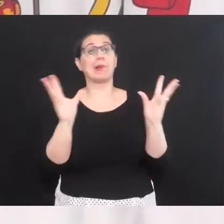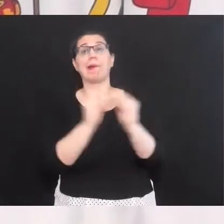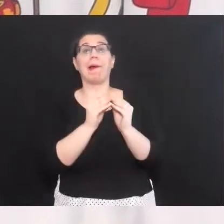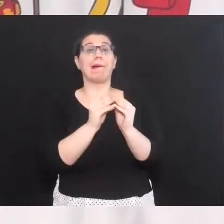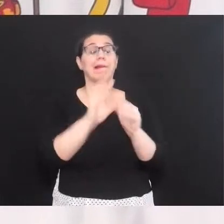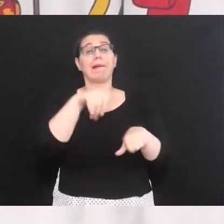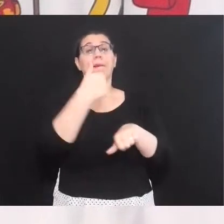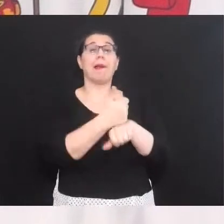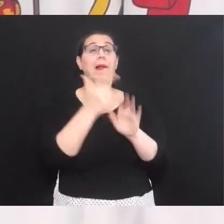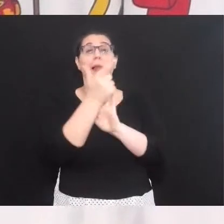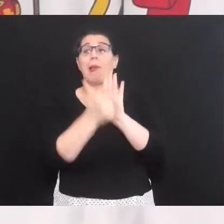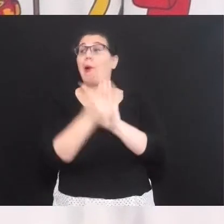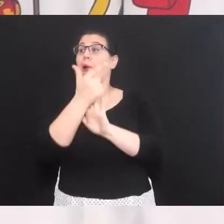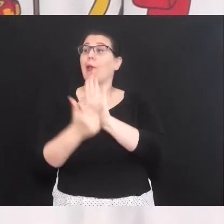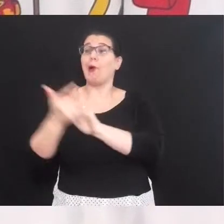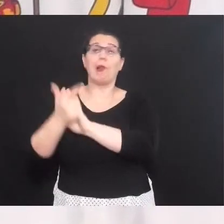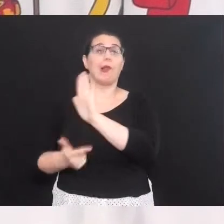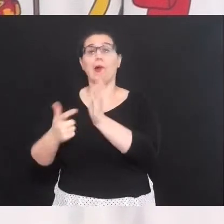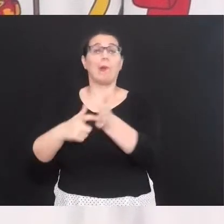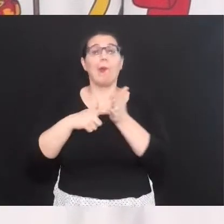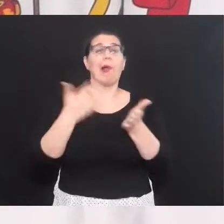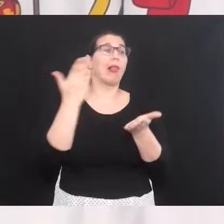mandates against mandates.